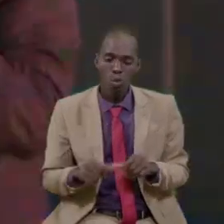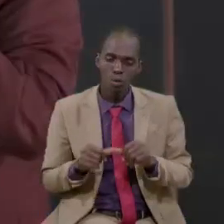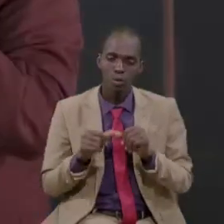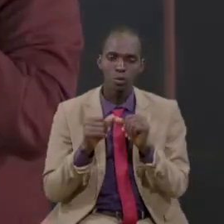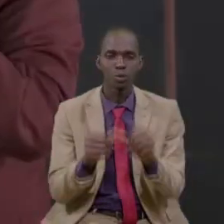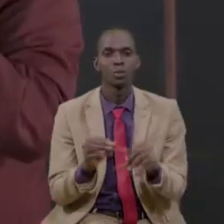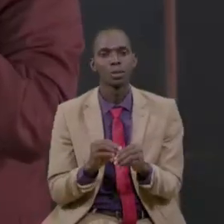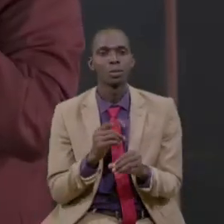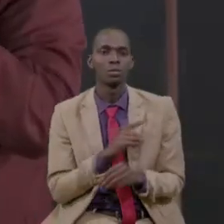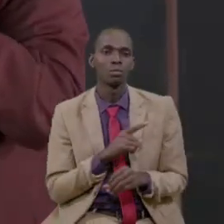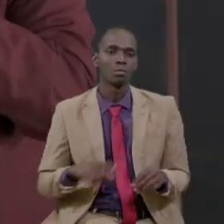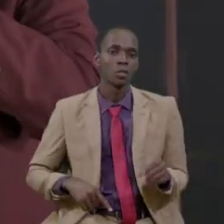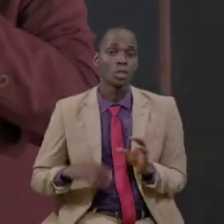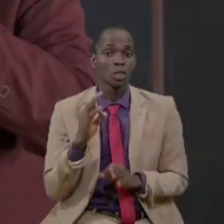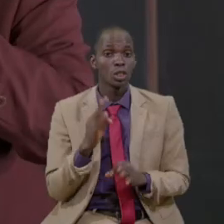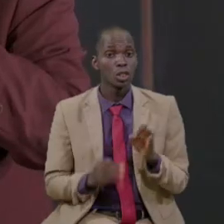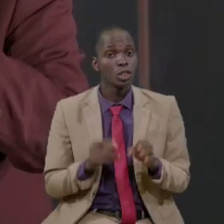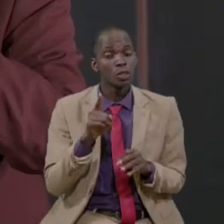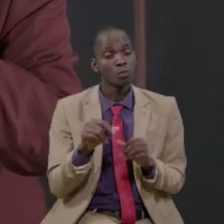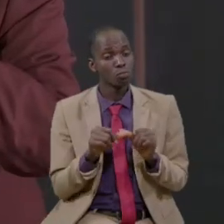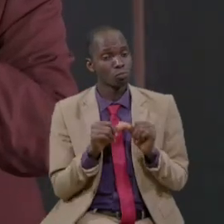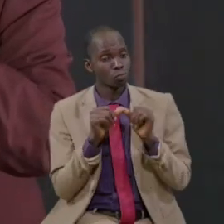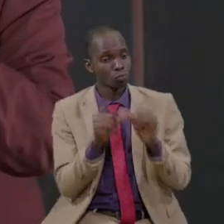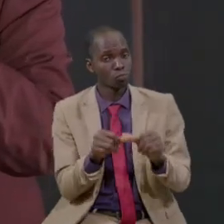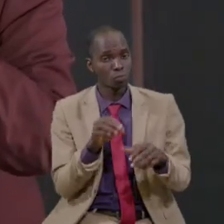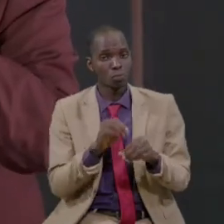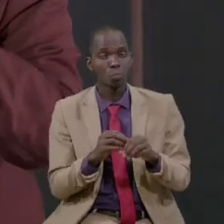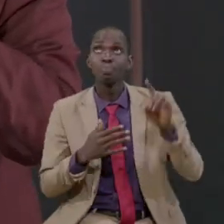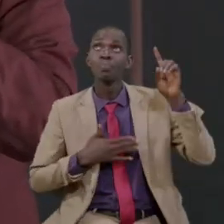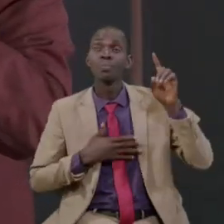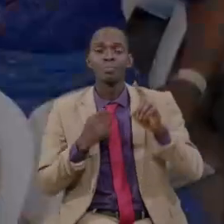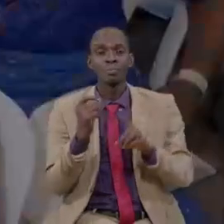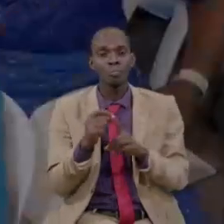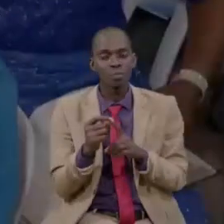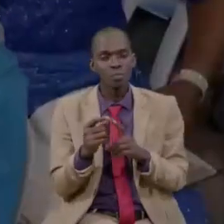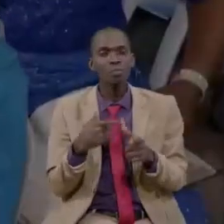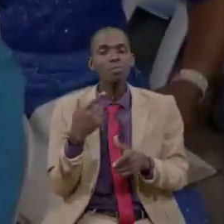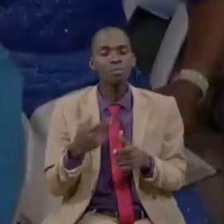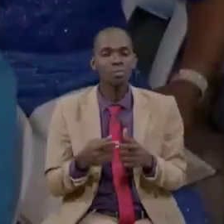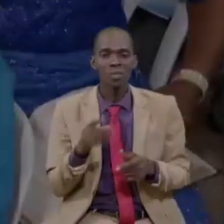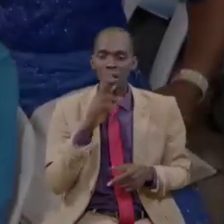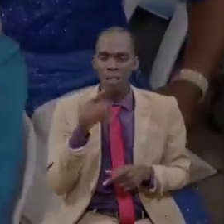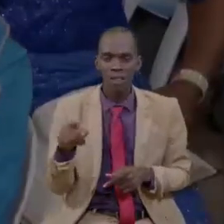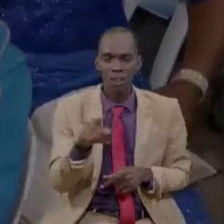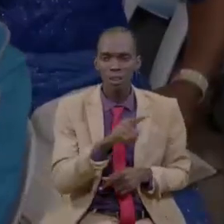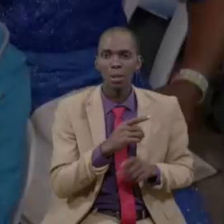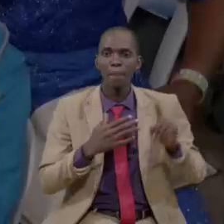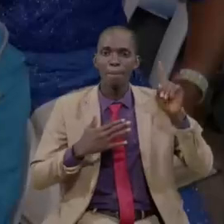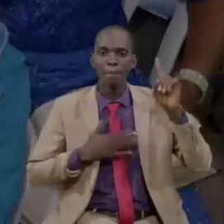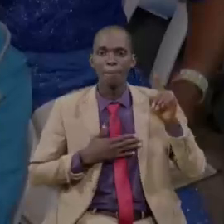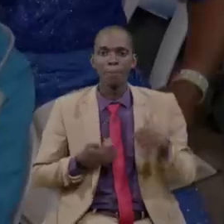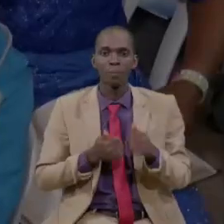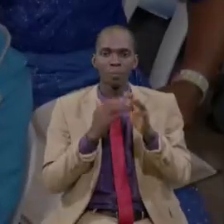in my word, then tell me, are ye my disciples indeed?